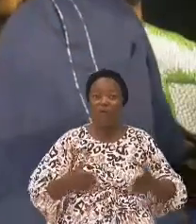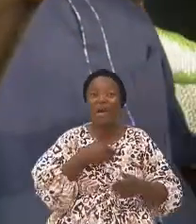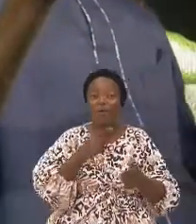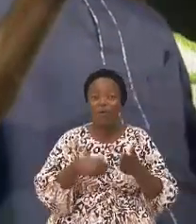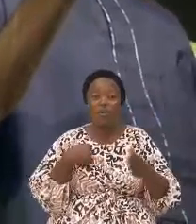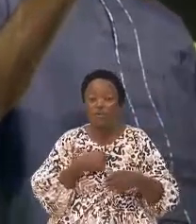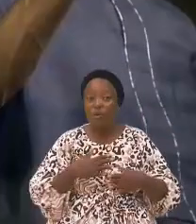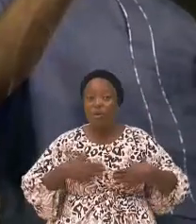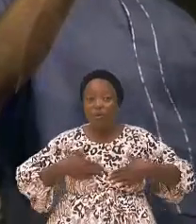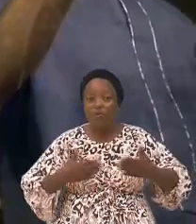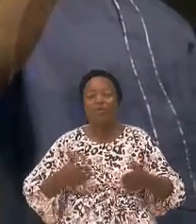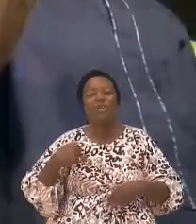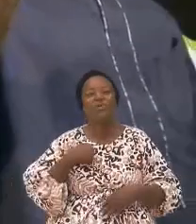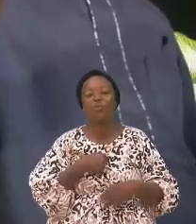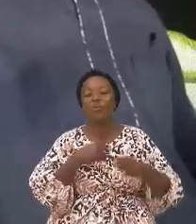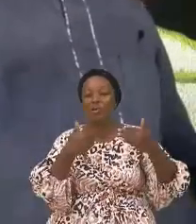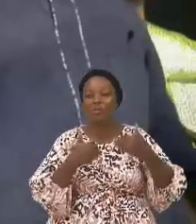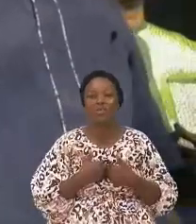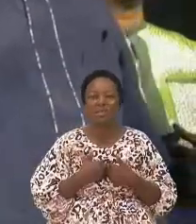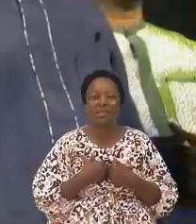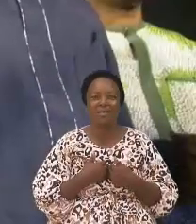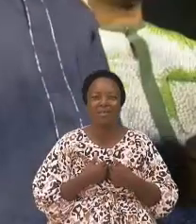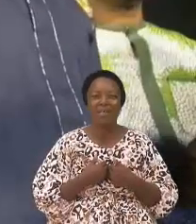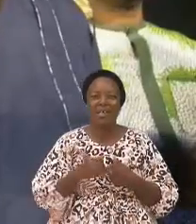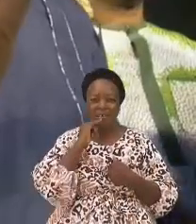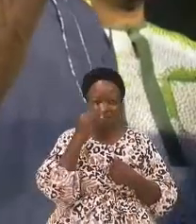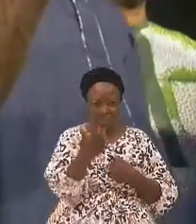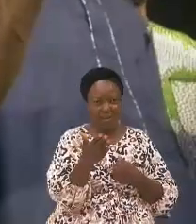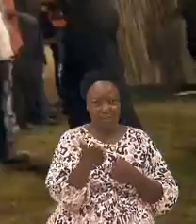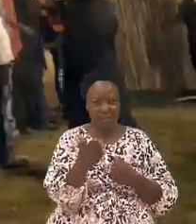we expect, we confess. What we confess, we